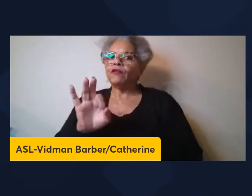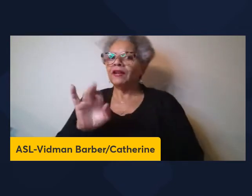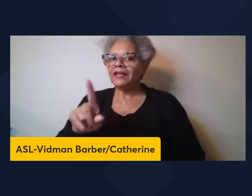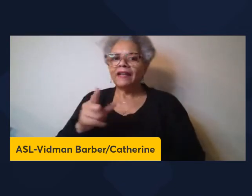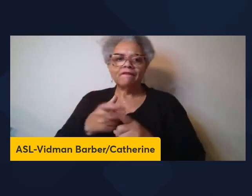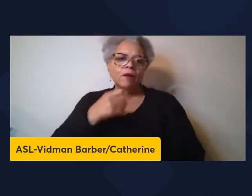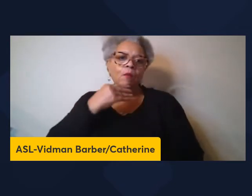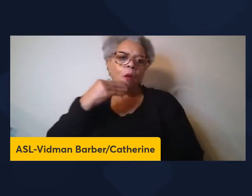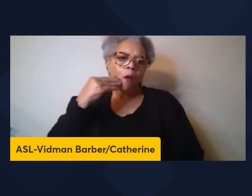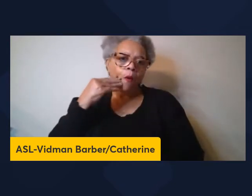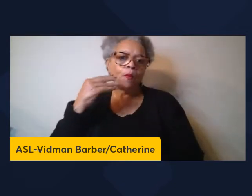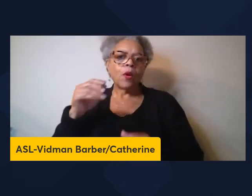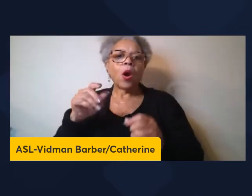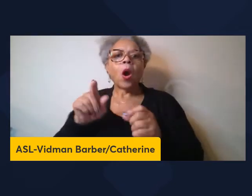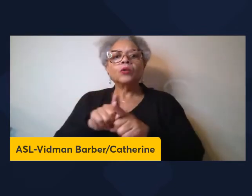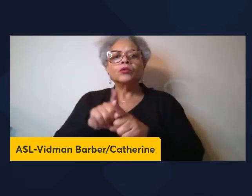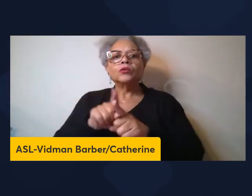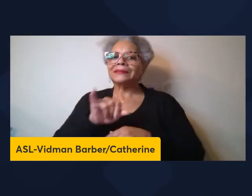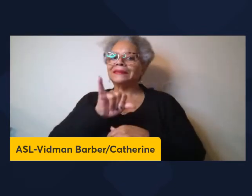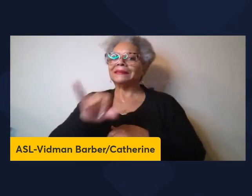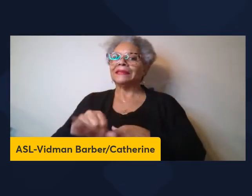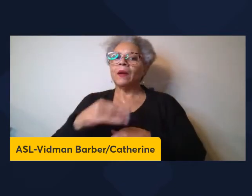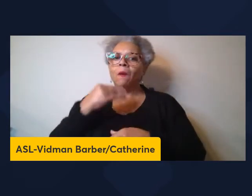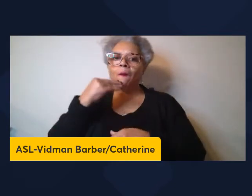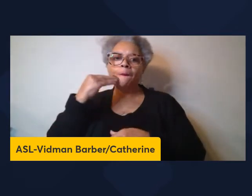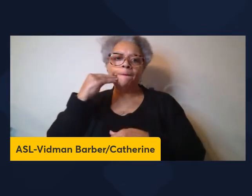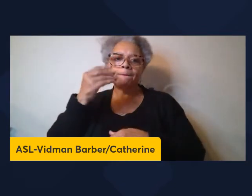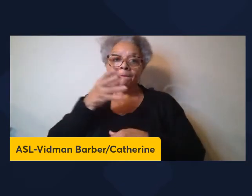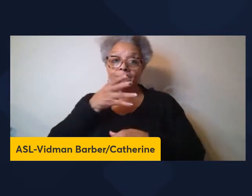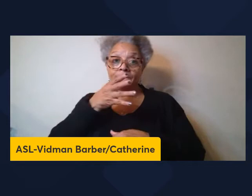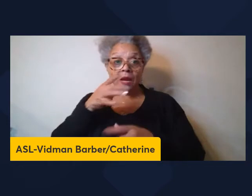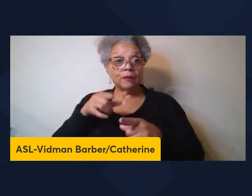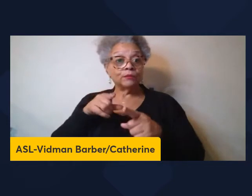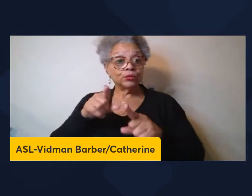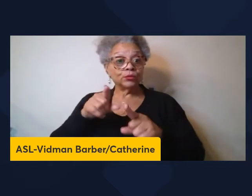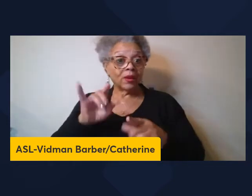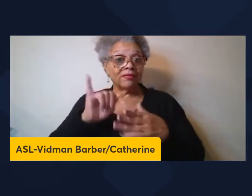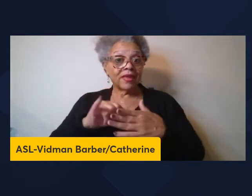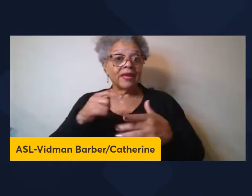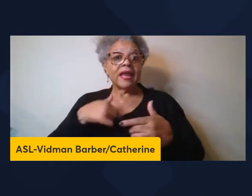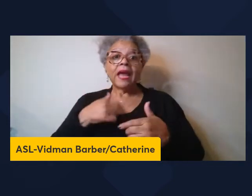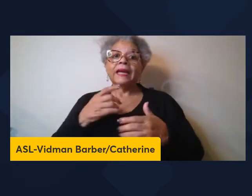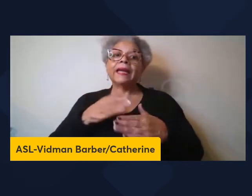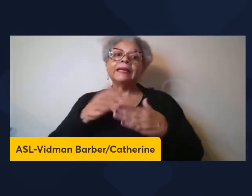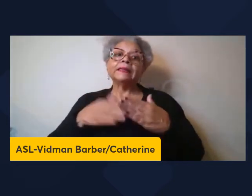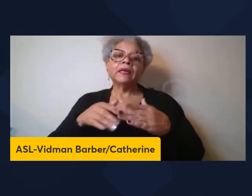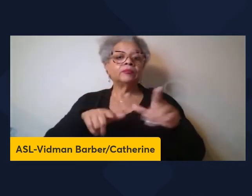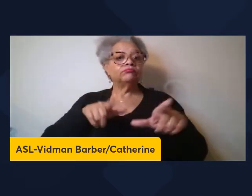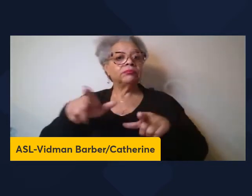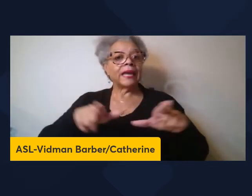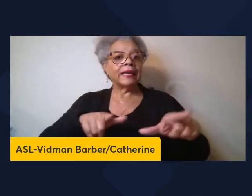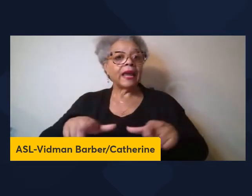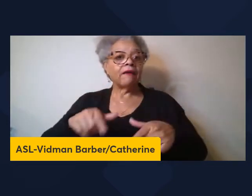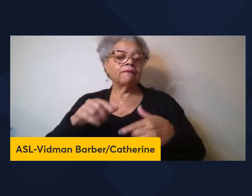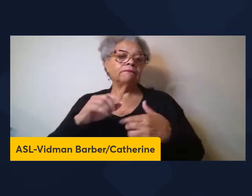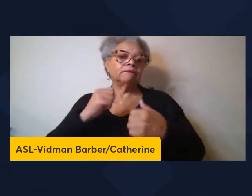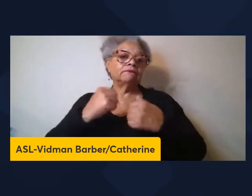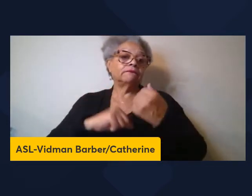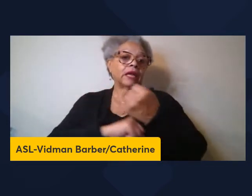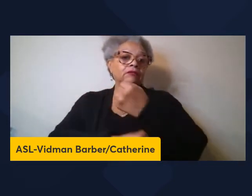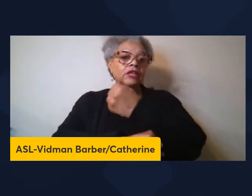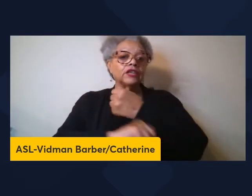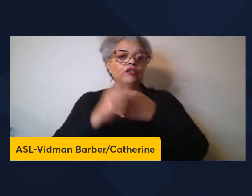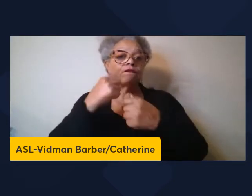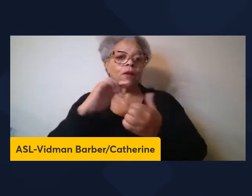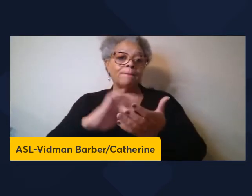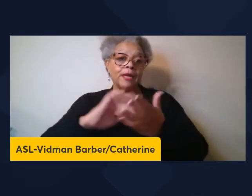and also was a stay-at-home mom. And doing that actually would end up laying the foundation for my career in medical communications.